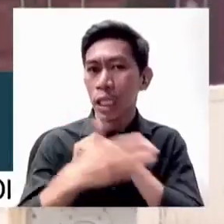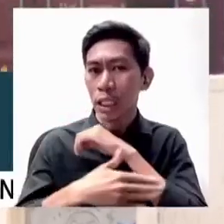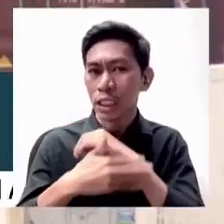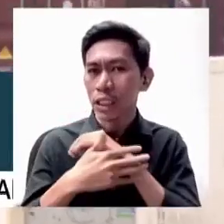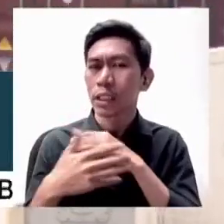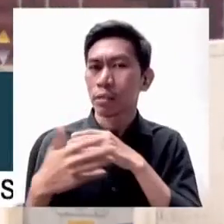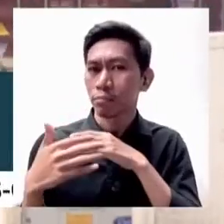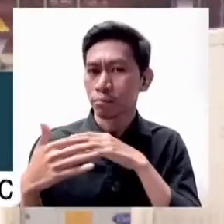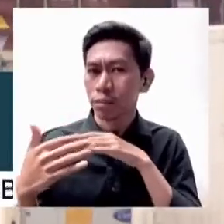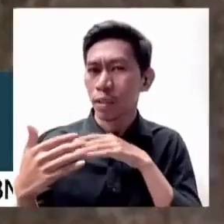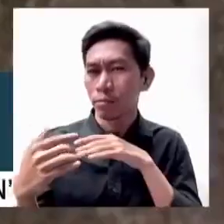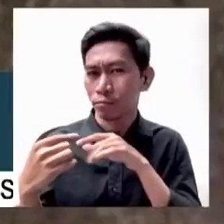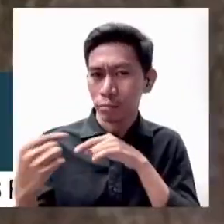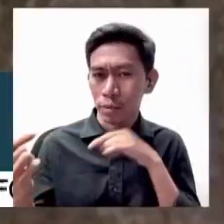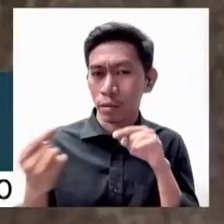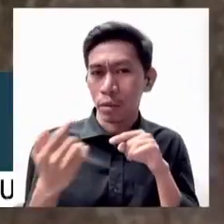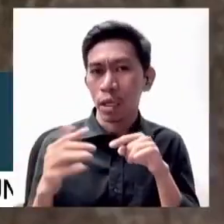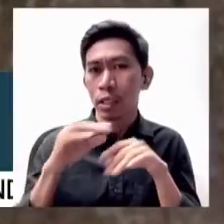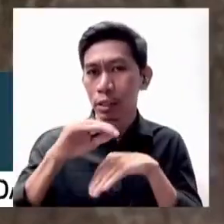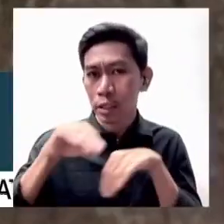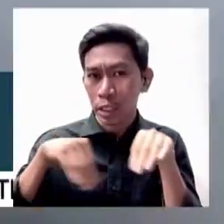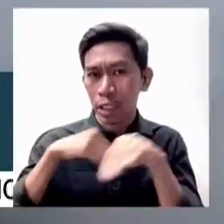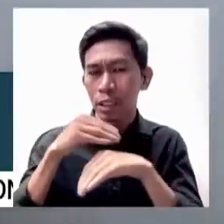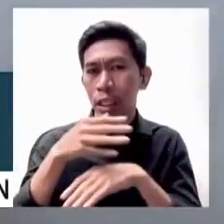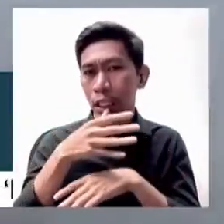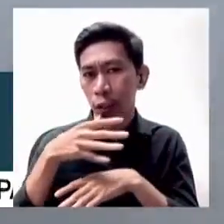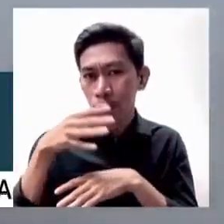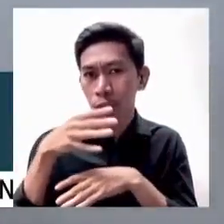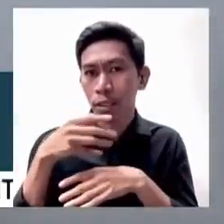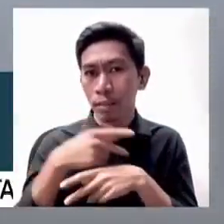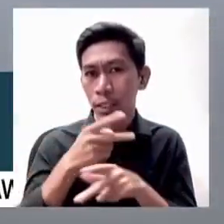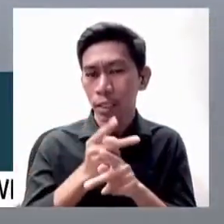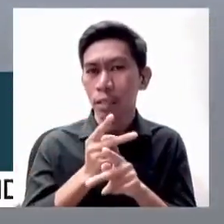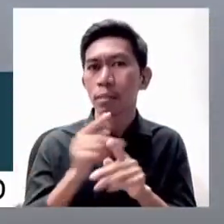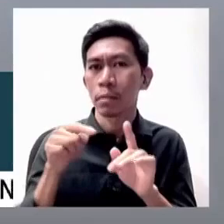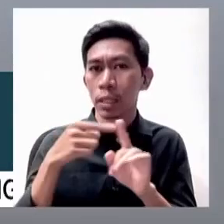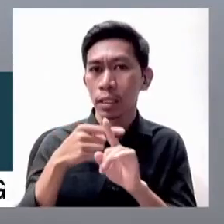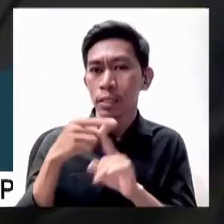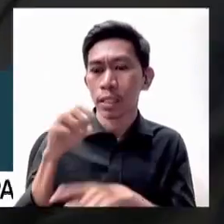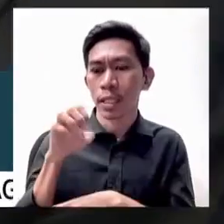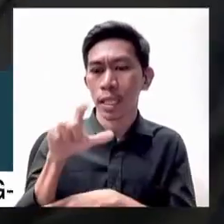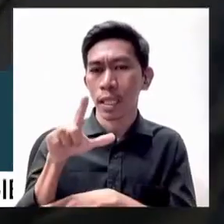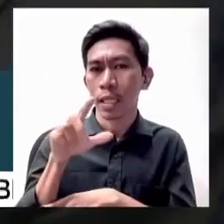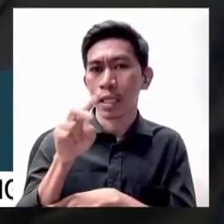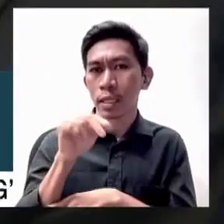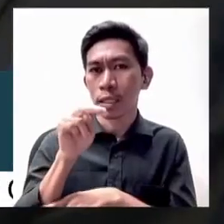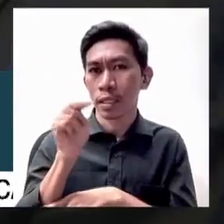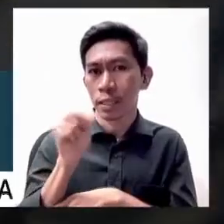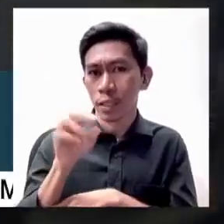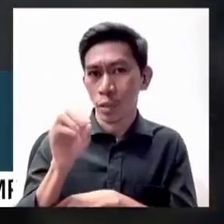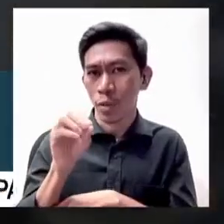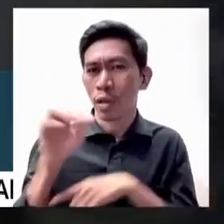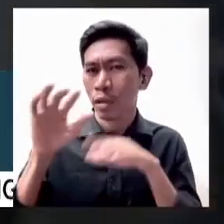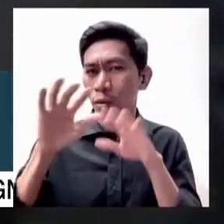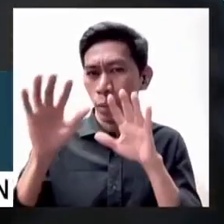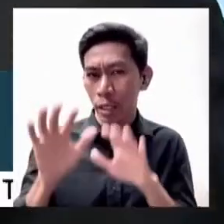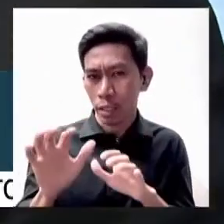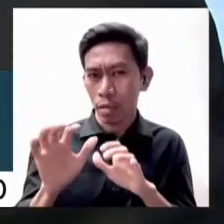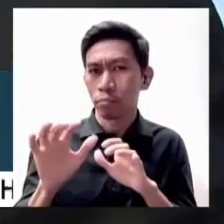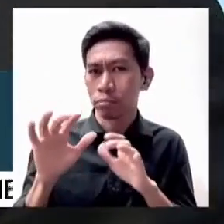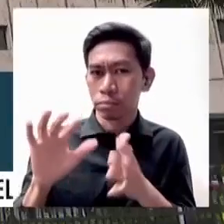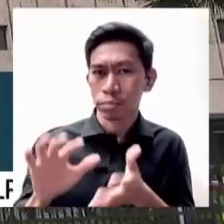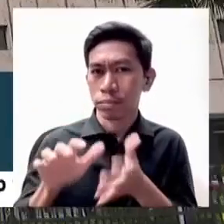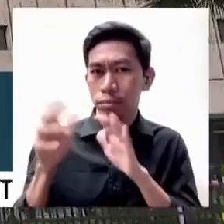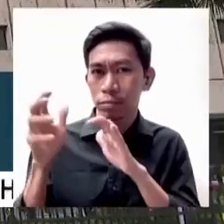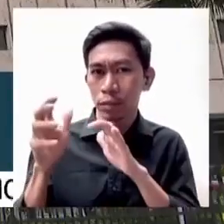on agricultural products, as well as El Nino and other weather disturbances. He proposed some measures to mitigate these